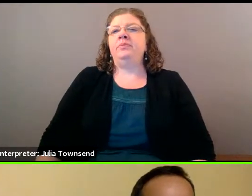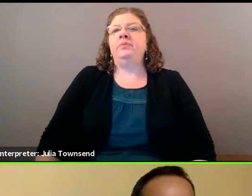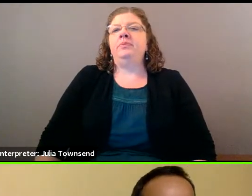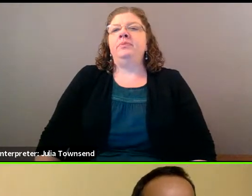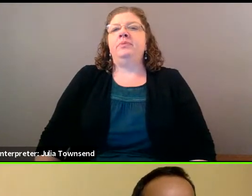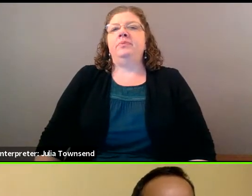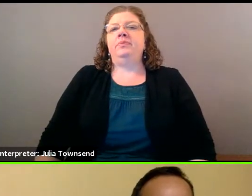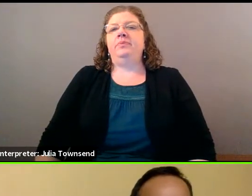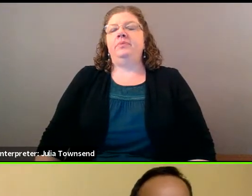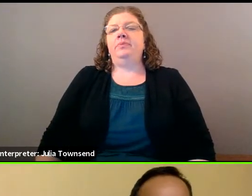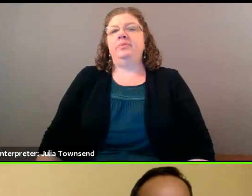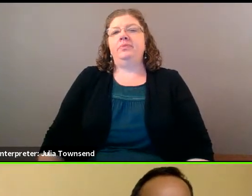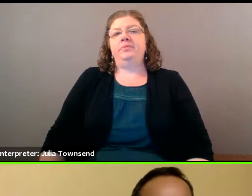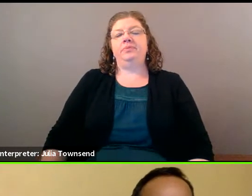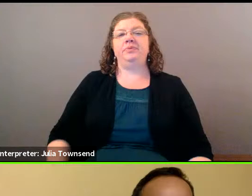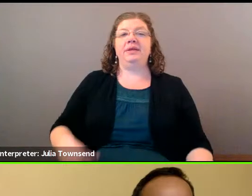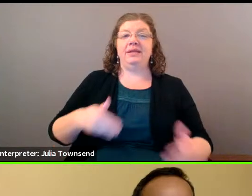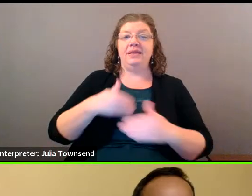Next slide.